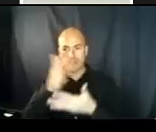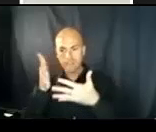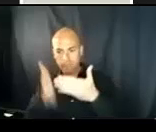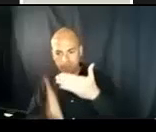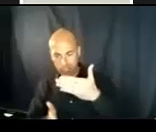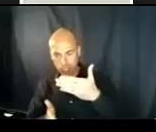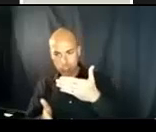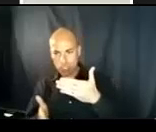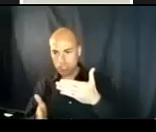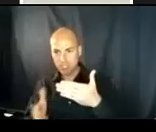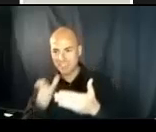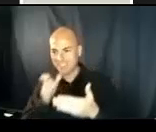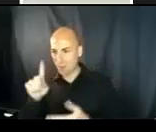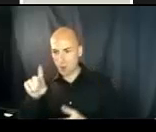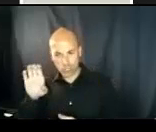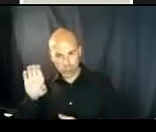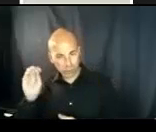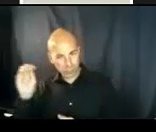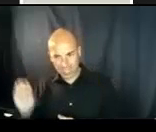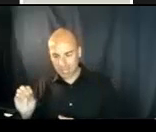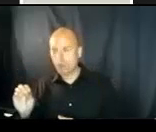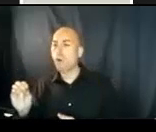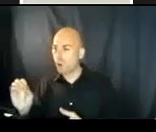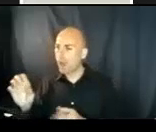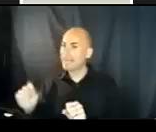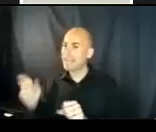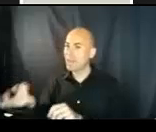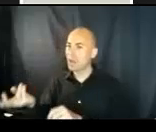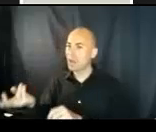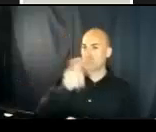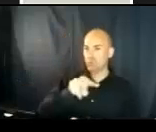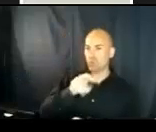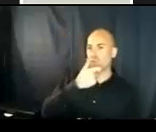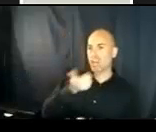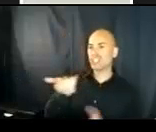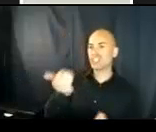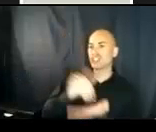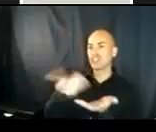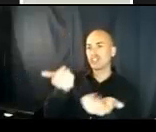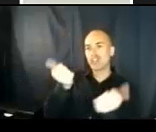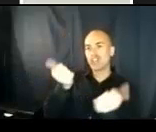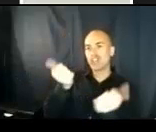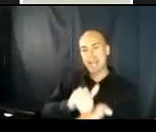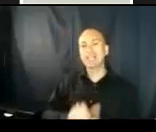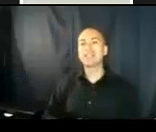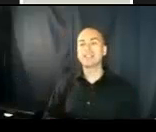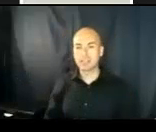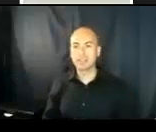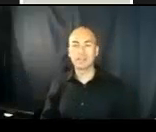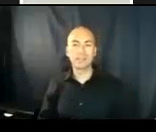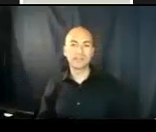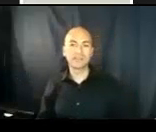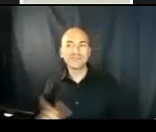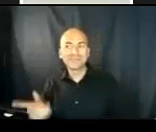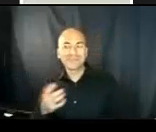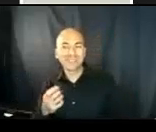are that are super important to add. Again, directions on everything that you're repeating your directions or that